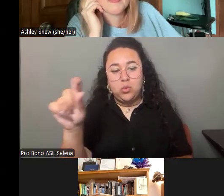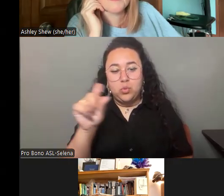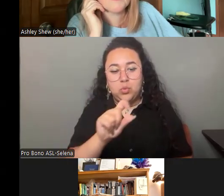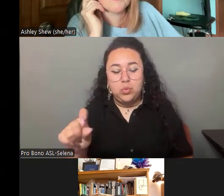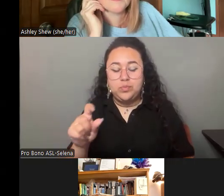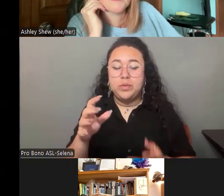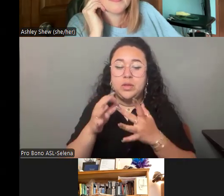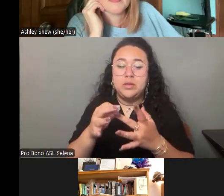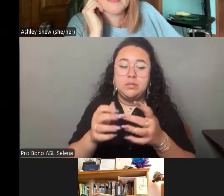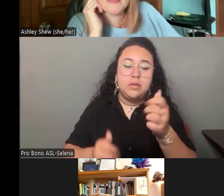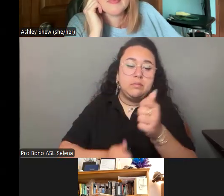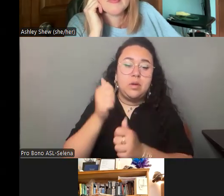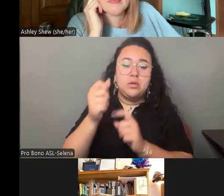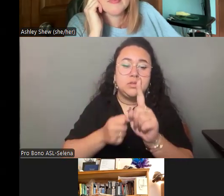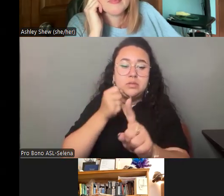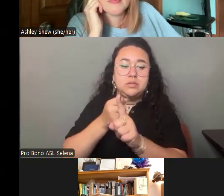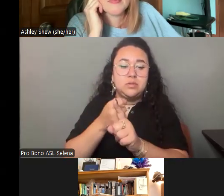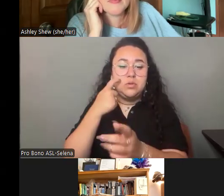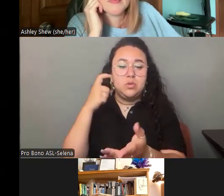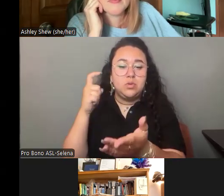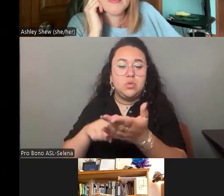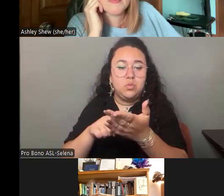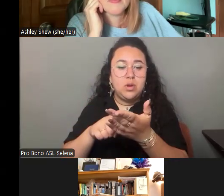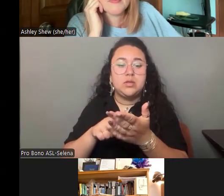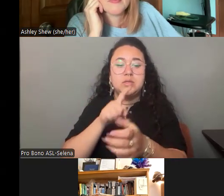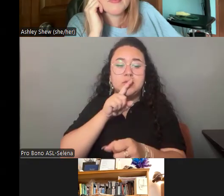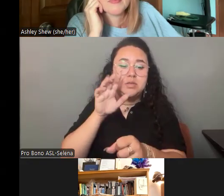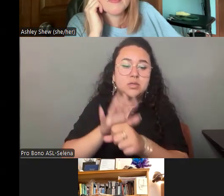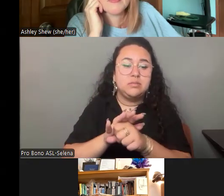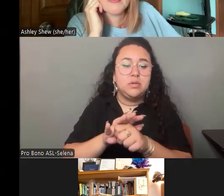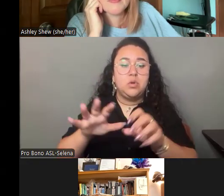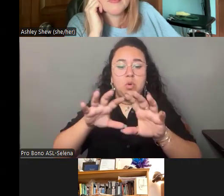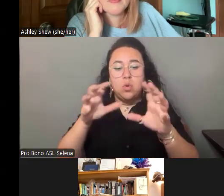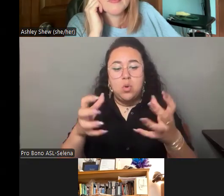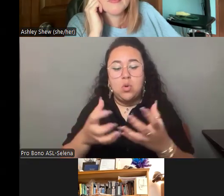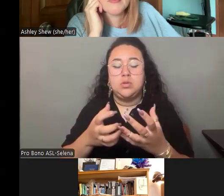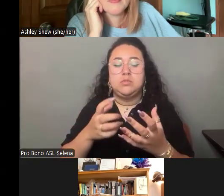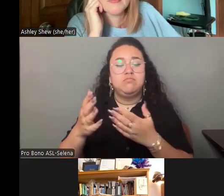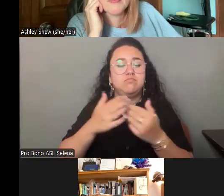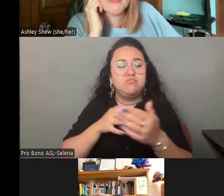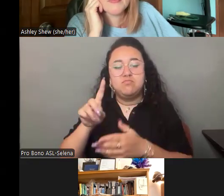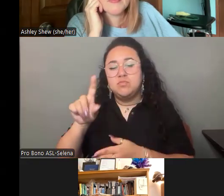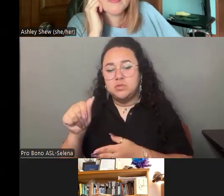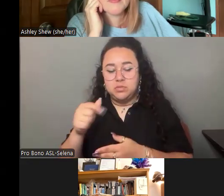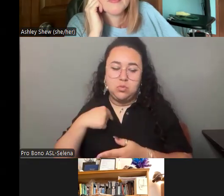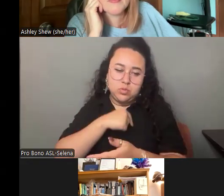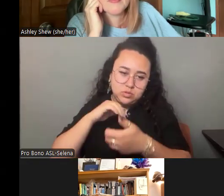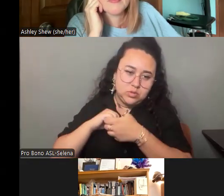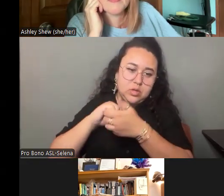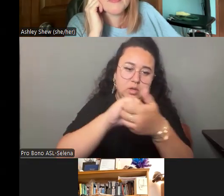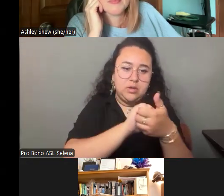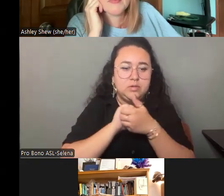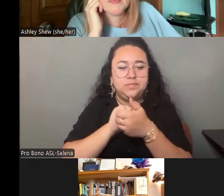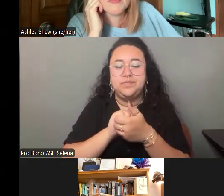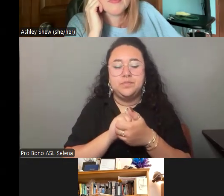impacted, recognizing wholeness, and commitment to cross-disability solidarity. The very first principle here is intersectionality, though, and